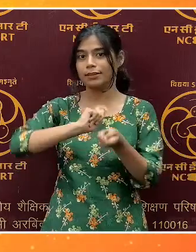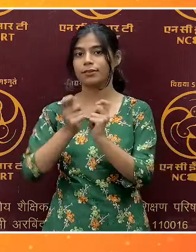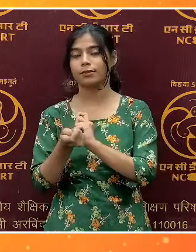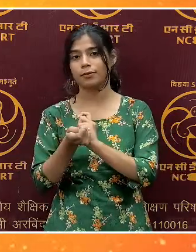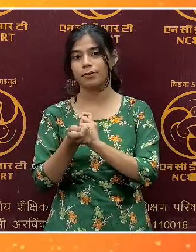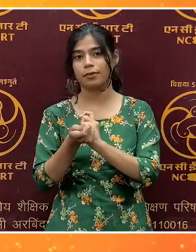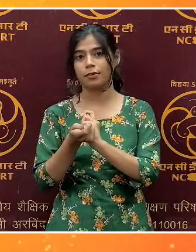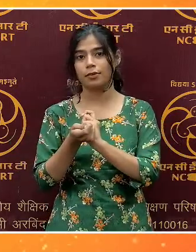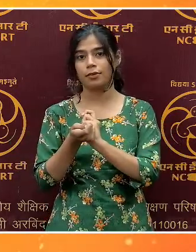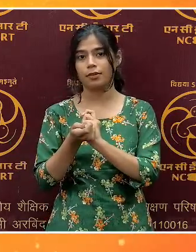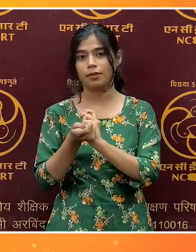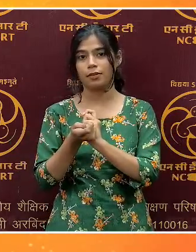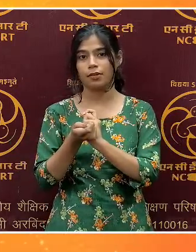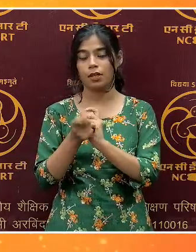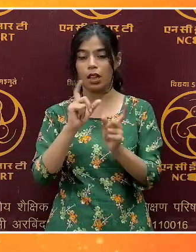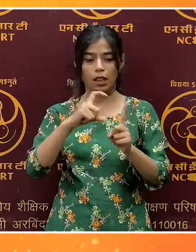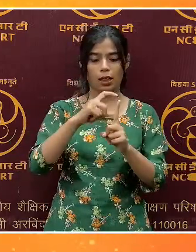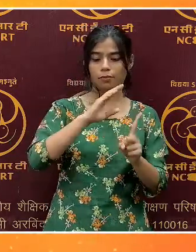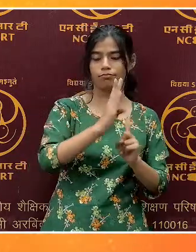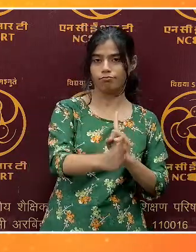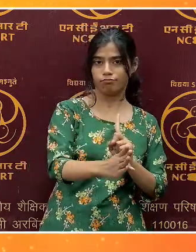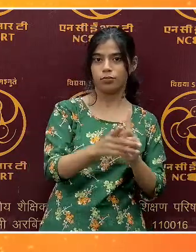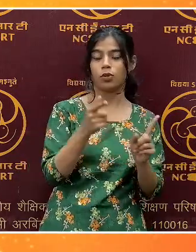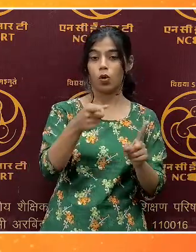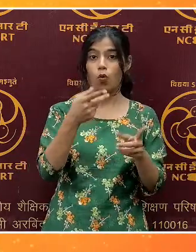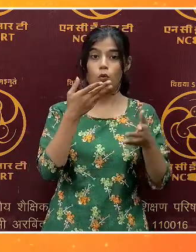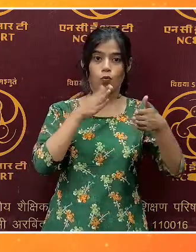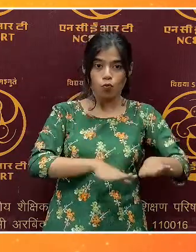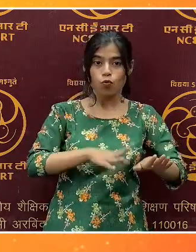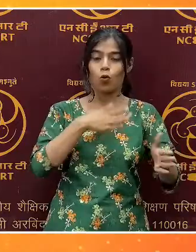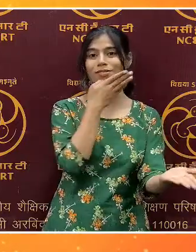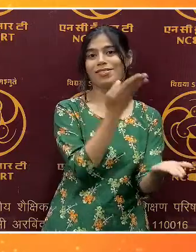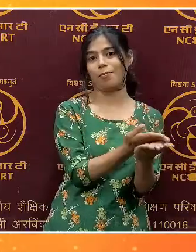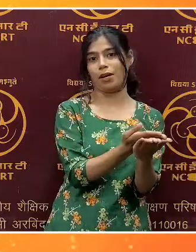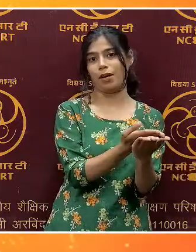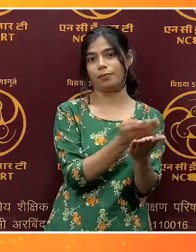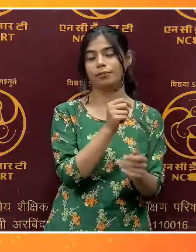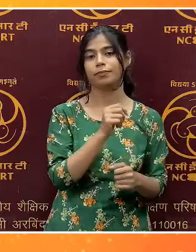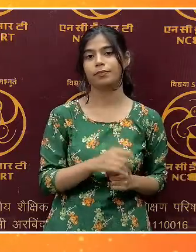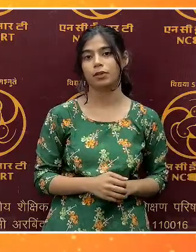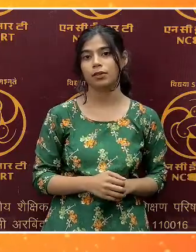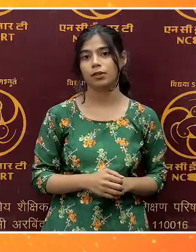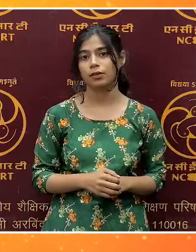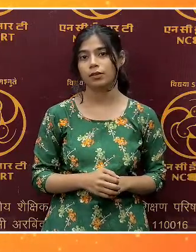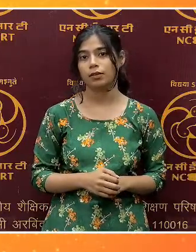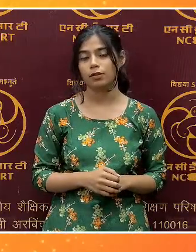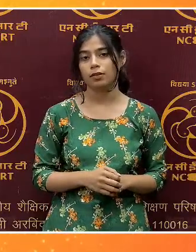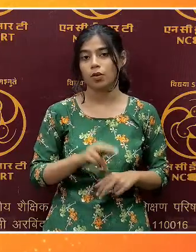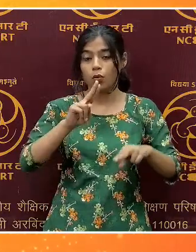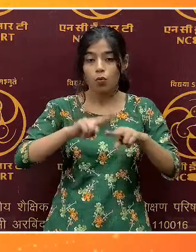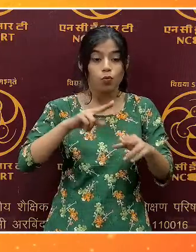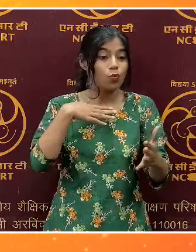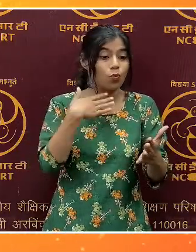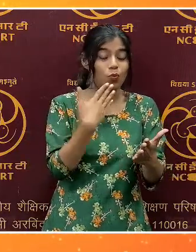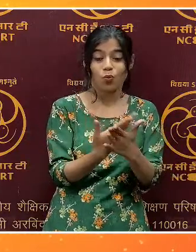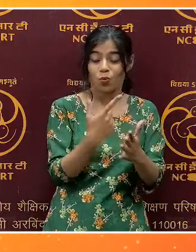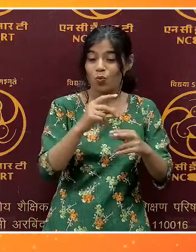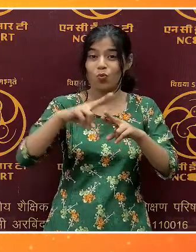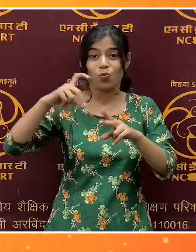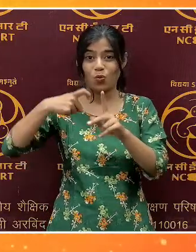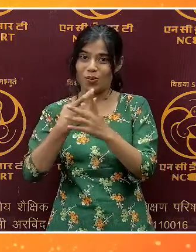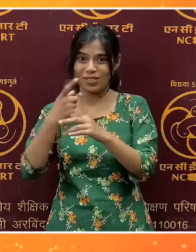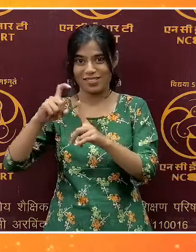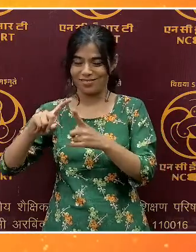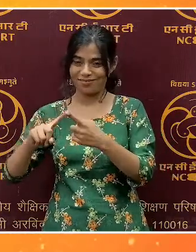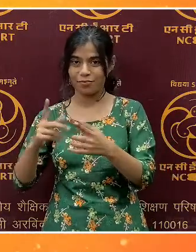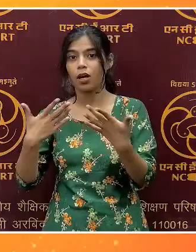with change in direction in which the force is applied. So, force for its complete expression requires